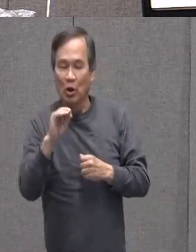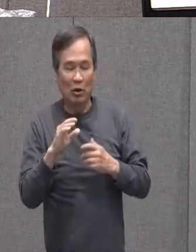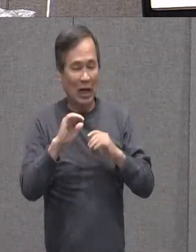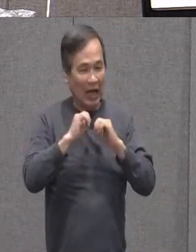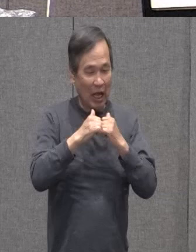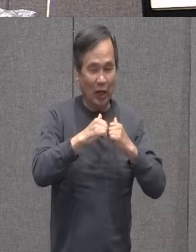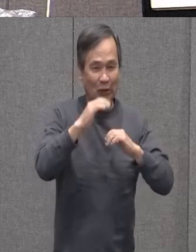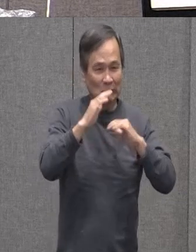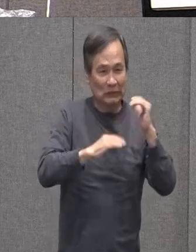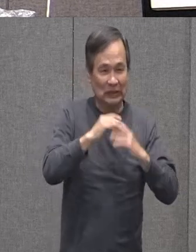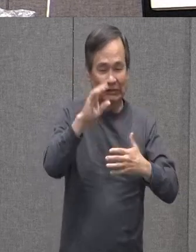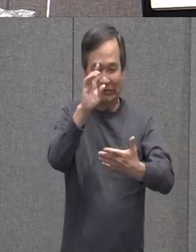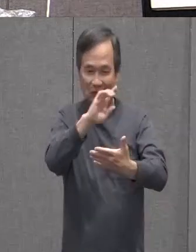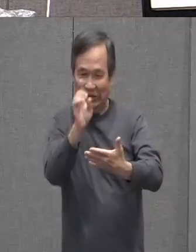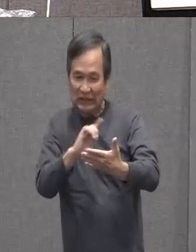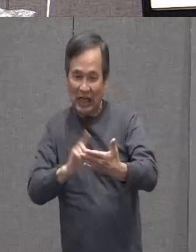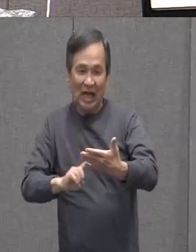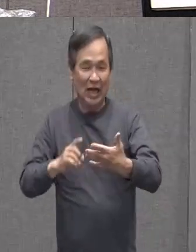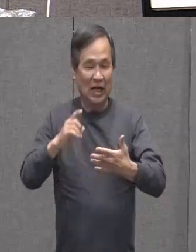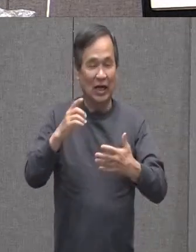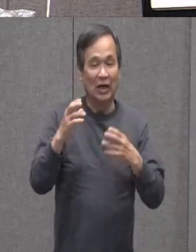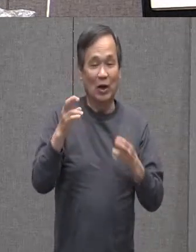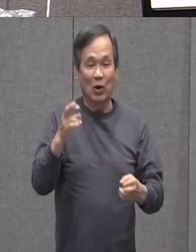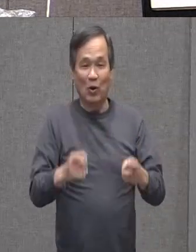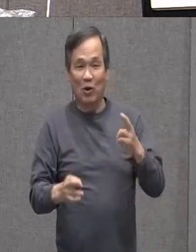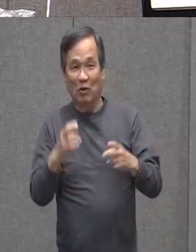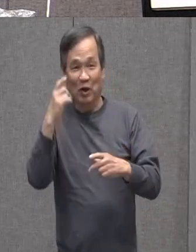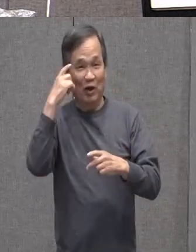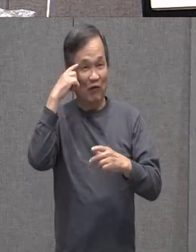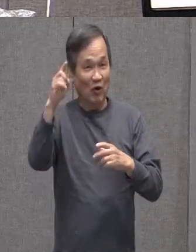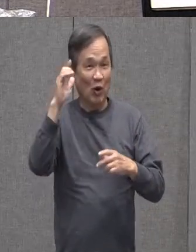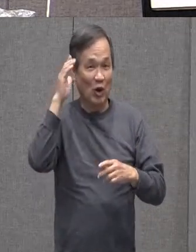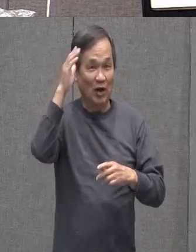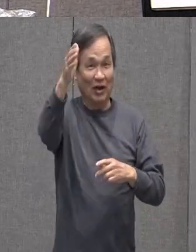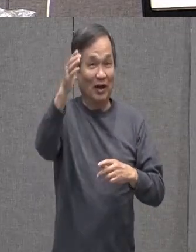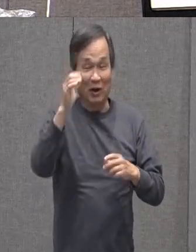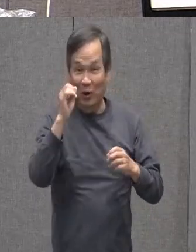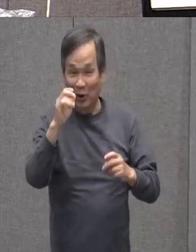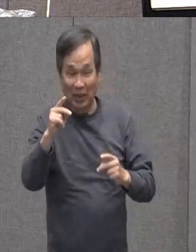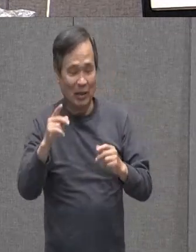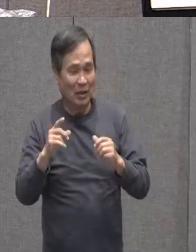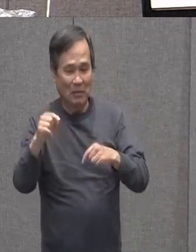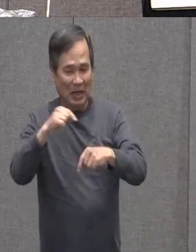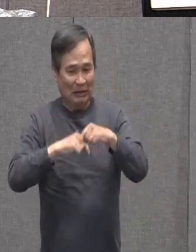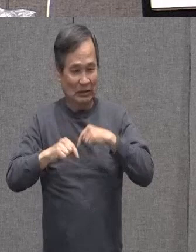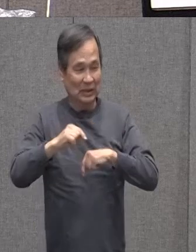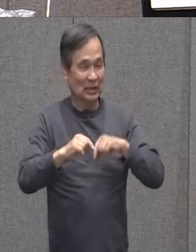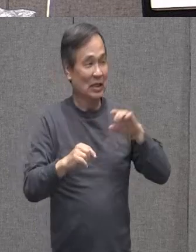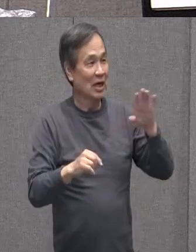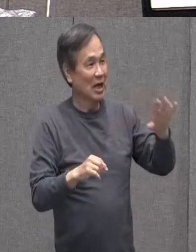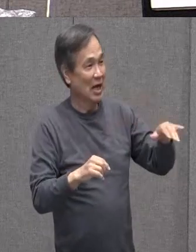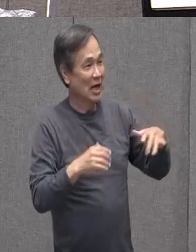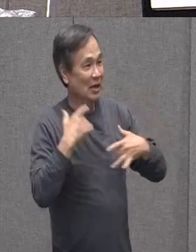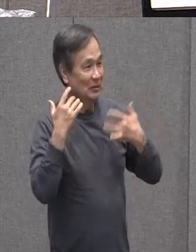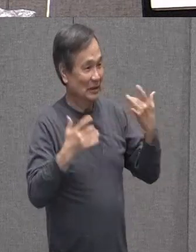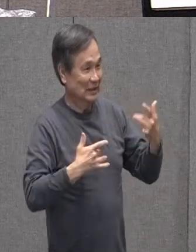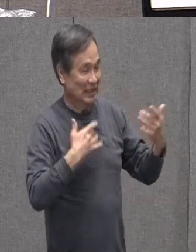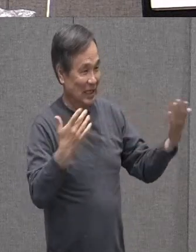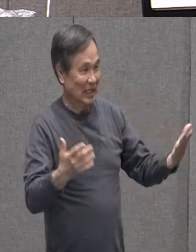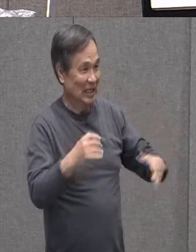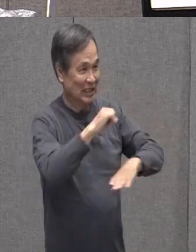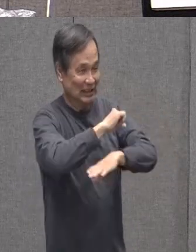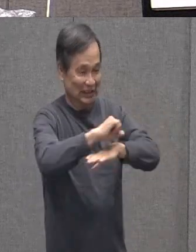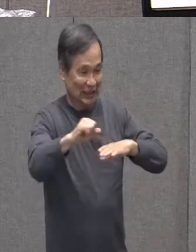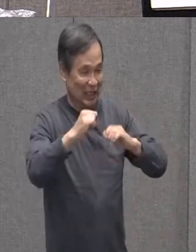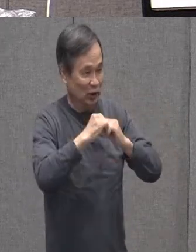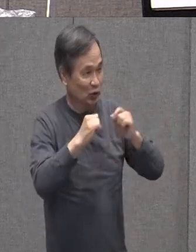and design robots for the future to solve problems. But first, Ms. Garcia, I am so excited to be on stage with you here. Me